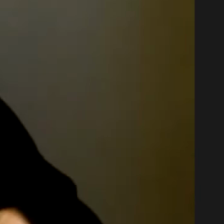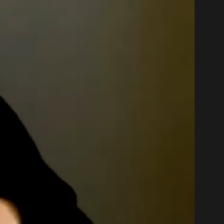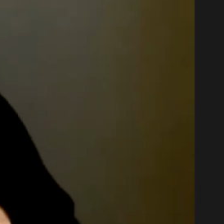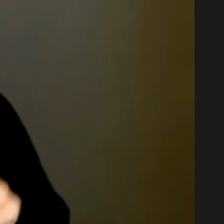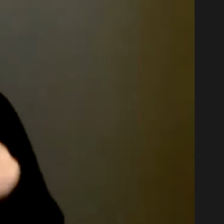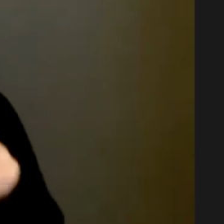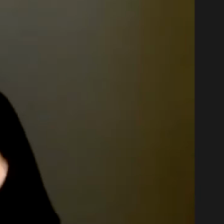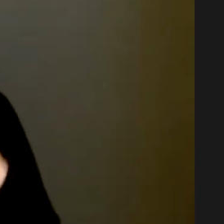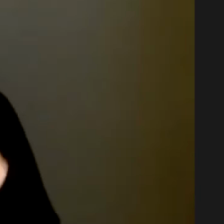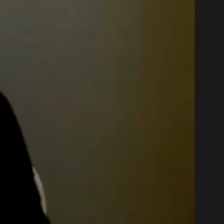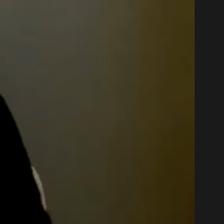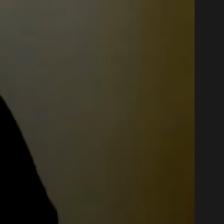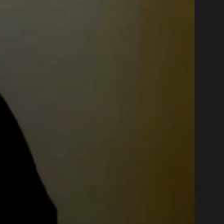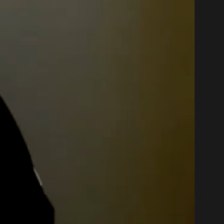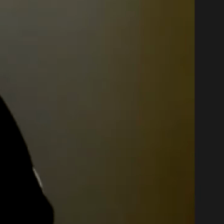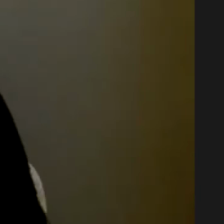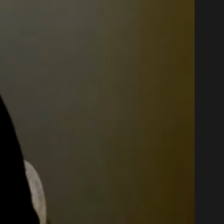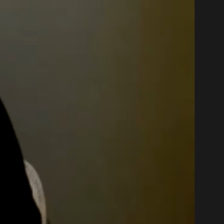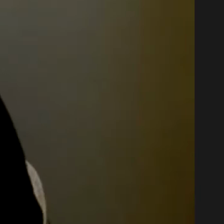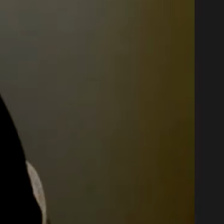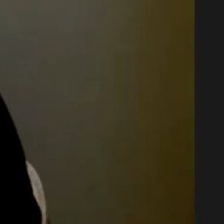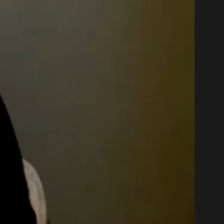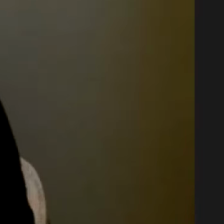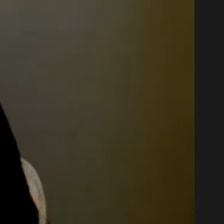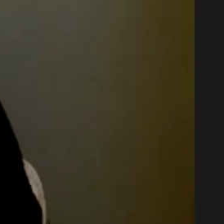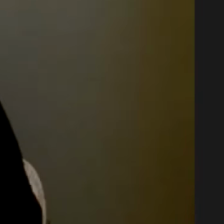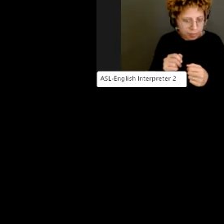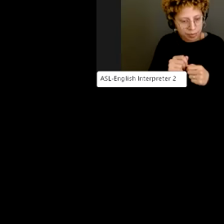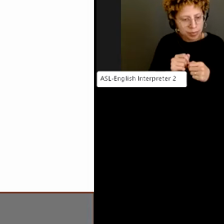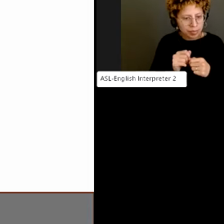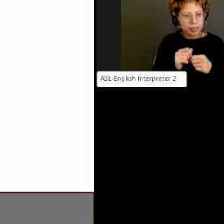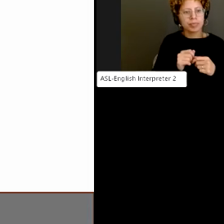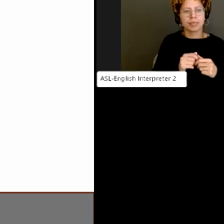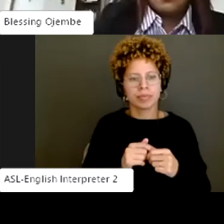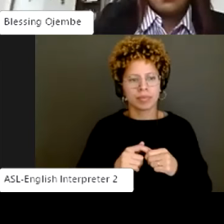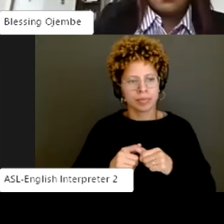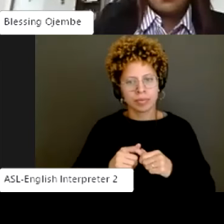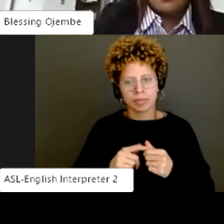can share what everybody's thinking about this app when they.